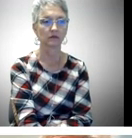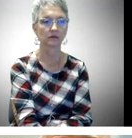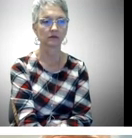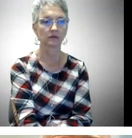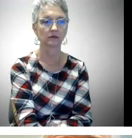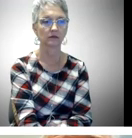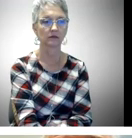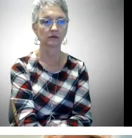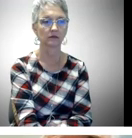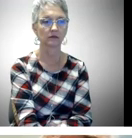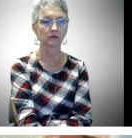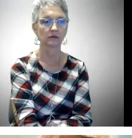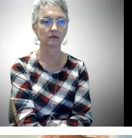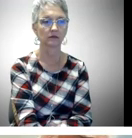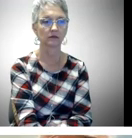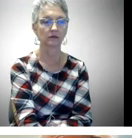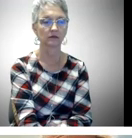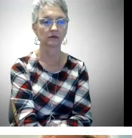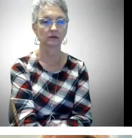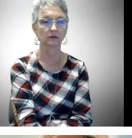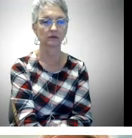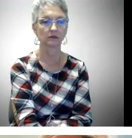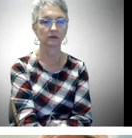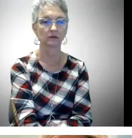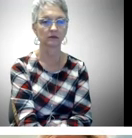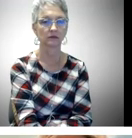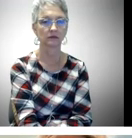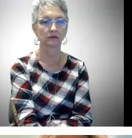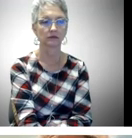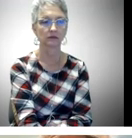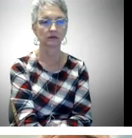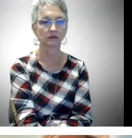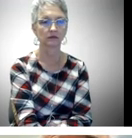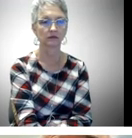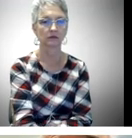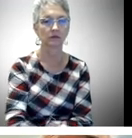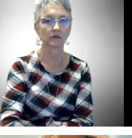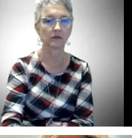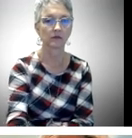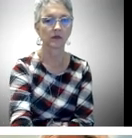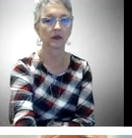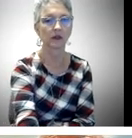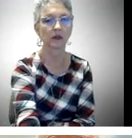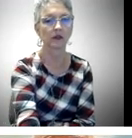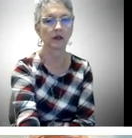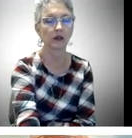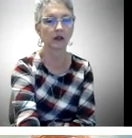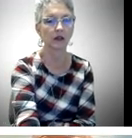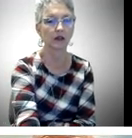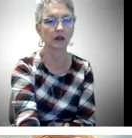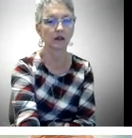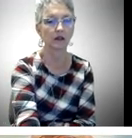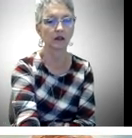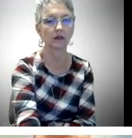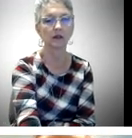with a disability and the supporter. And I mean, there's no reason that would prohibit you from having those agreements. But